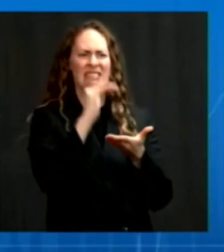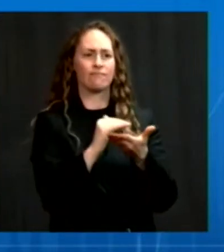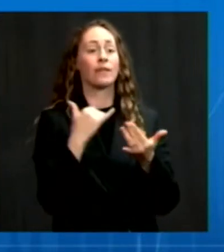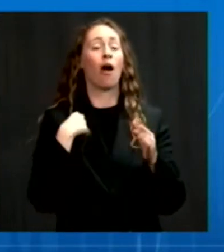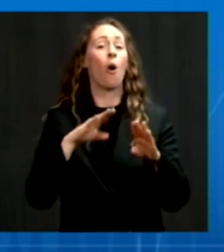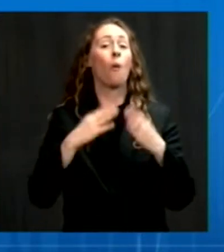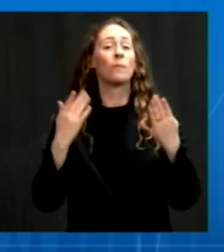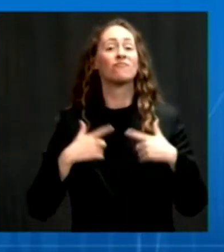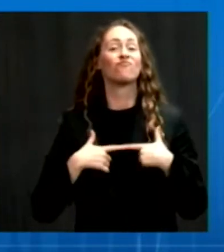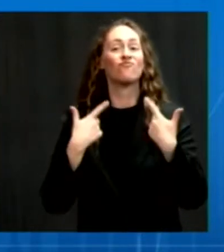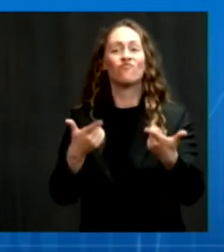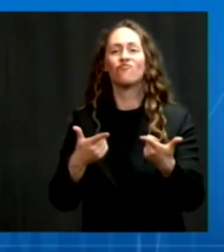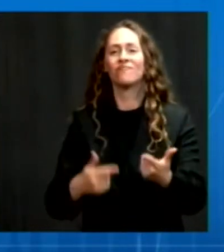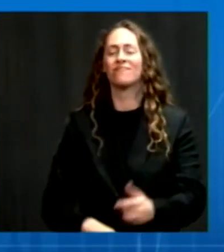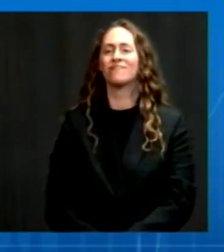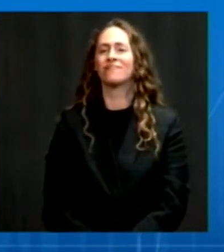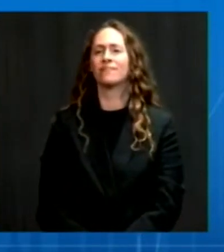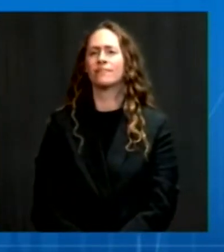questions.